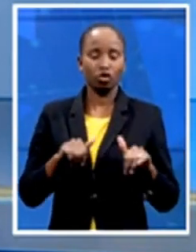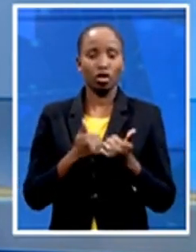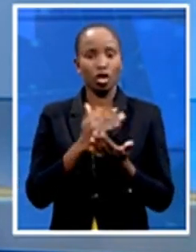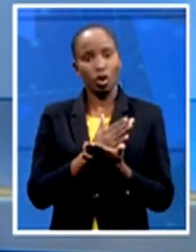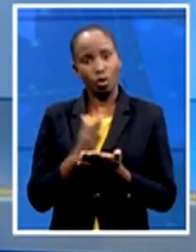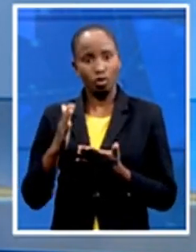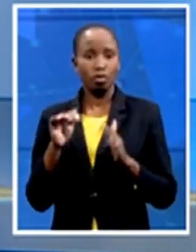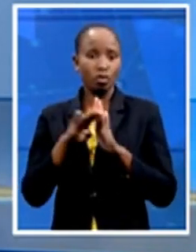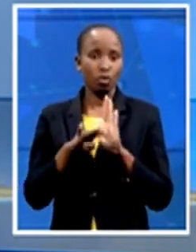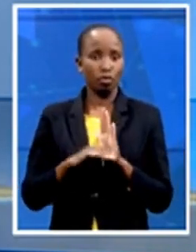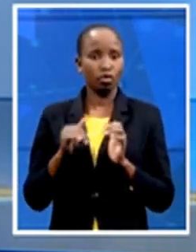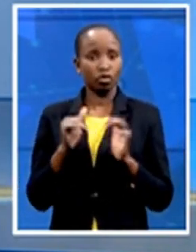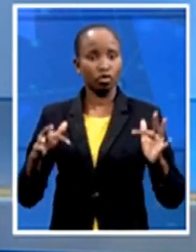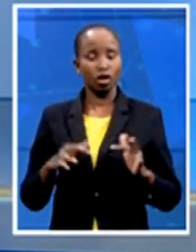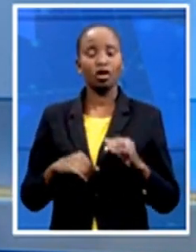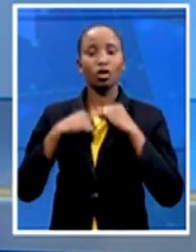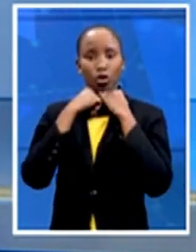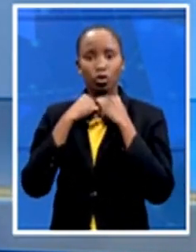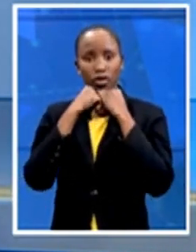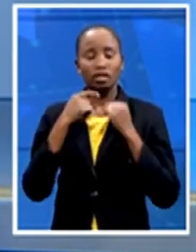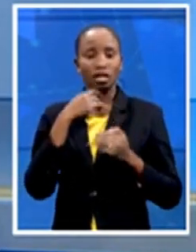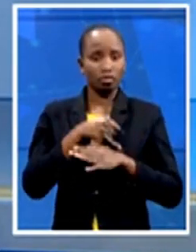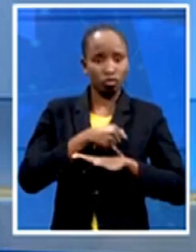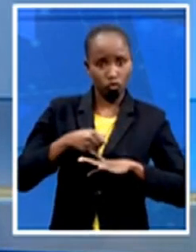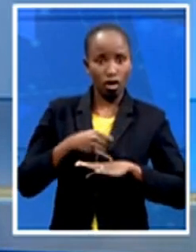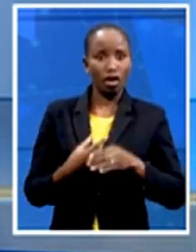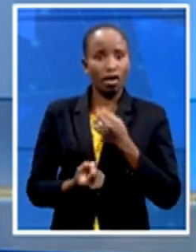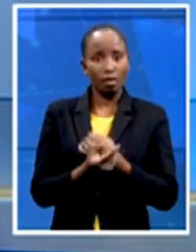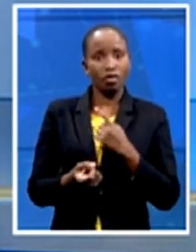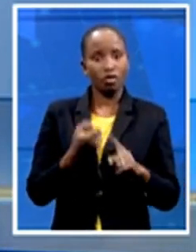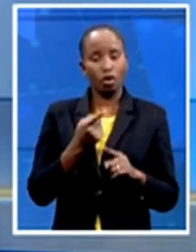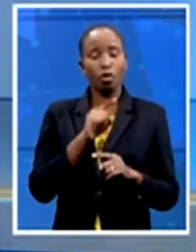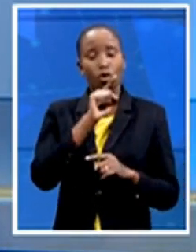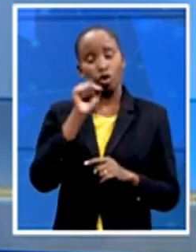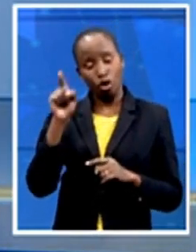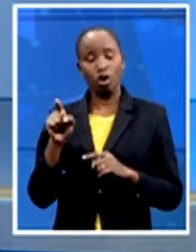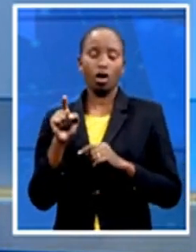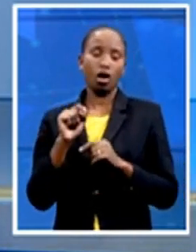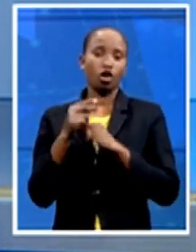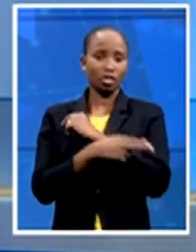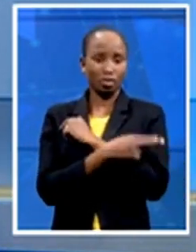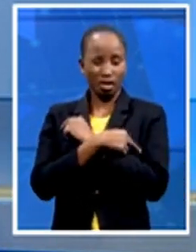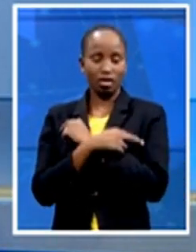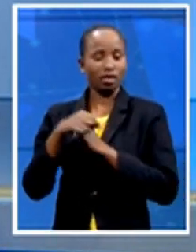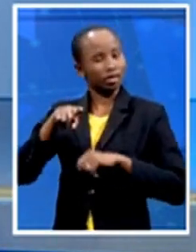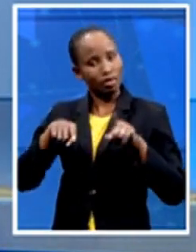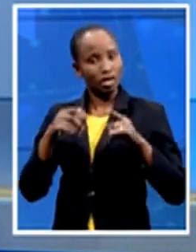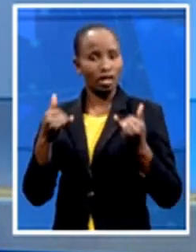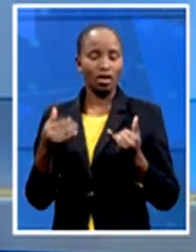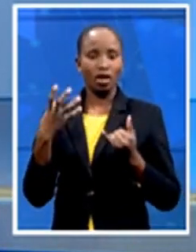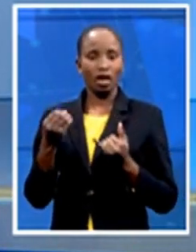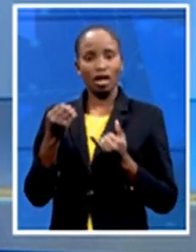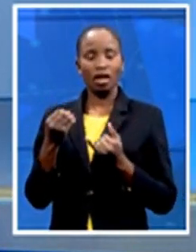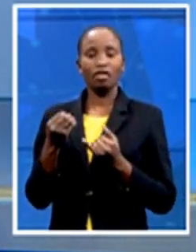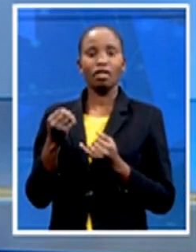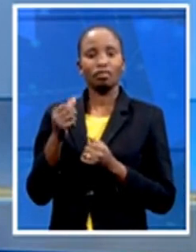conducted at various hospitals in the province. For more on this, we're joined now by SABC News senior reporter Pimani Baloyi and video journalist